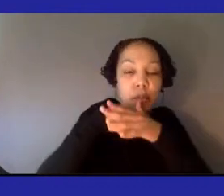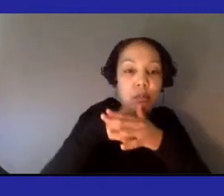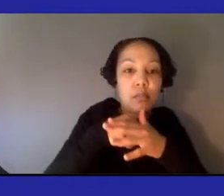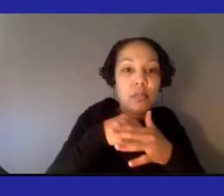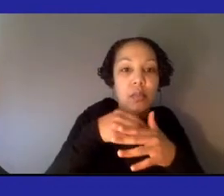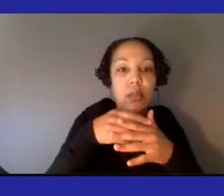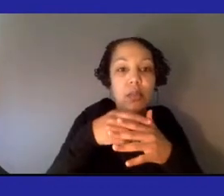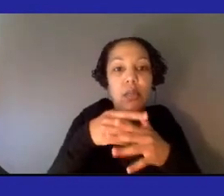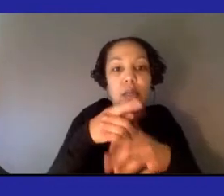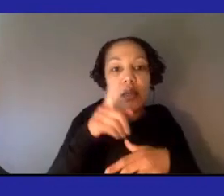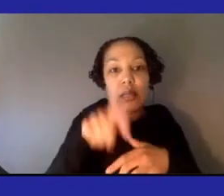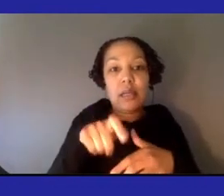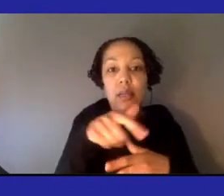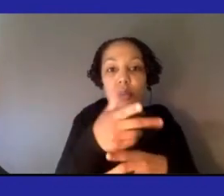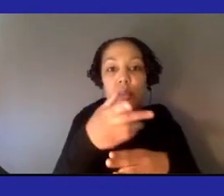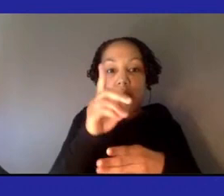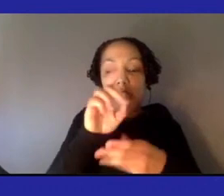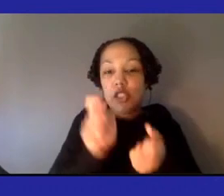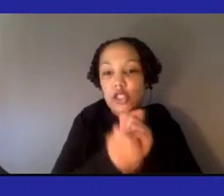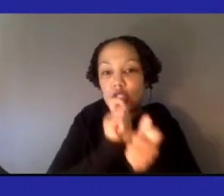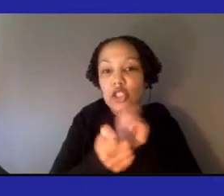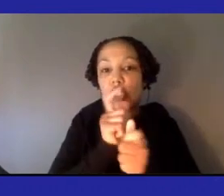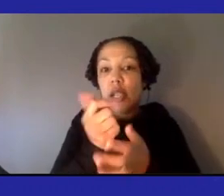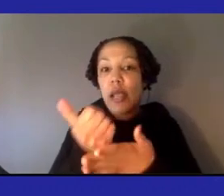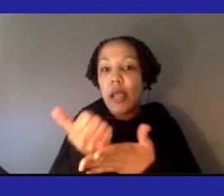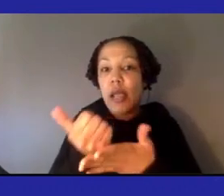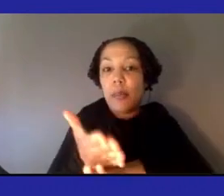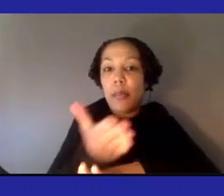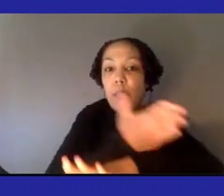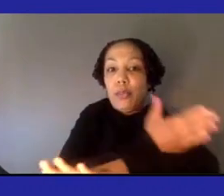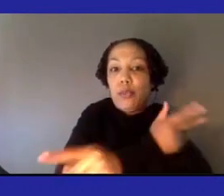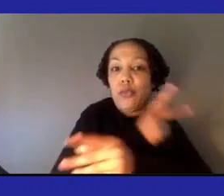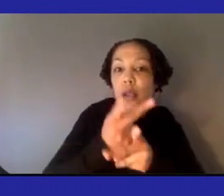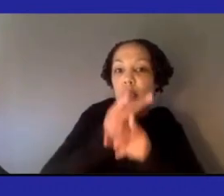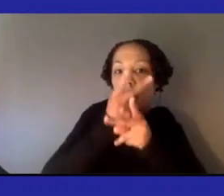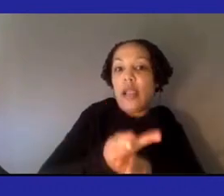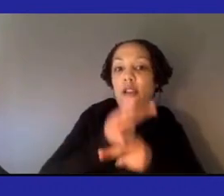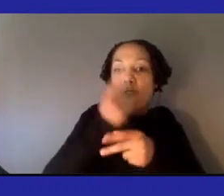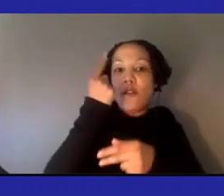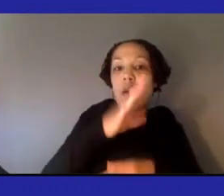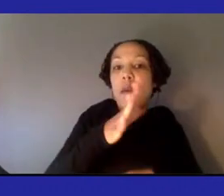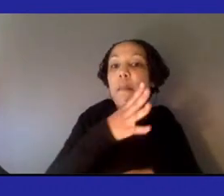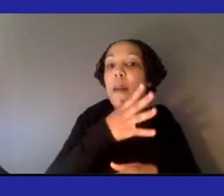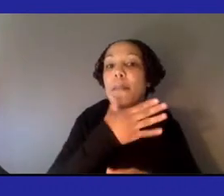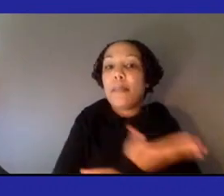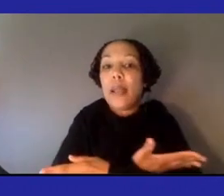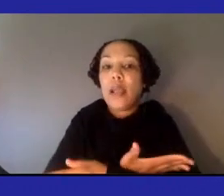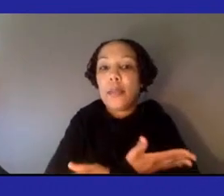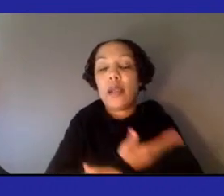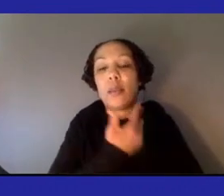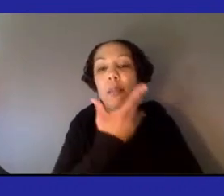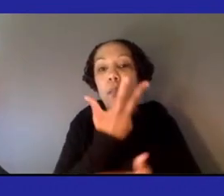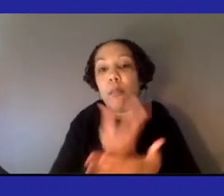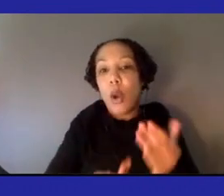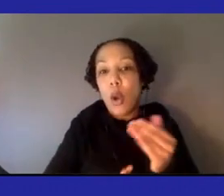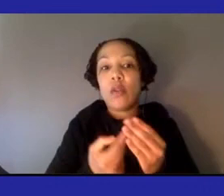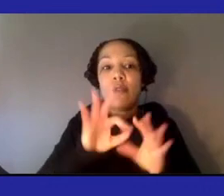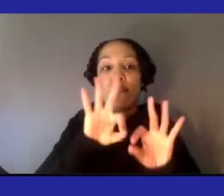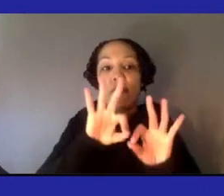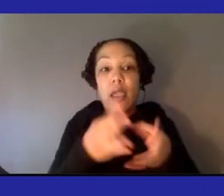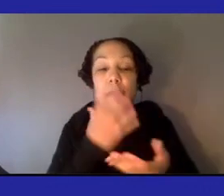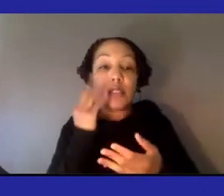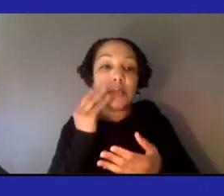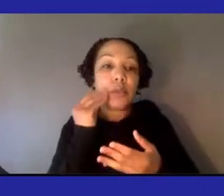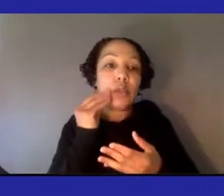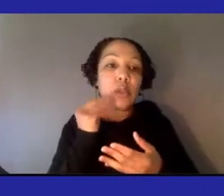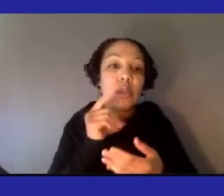Modifications are needed to improve patient care for both the mom and the baby and to enhance the overall family experience. Labor and birthing